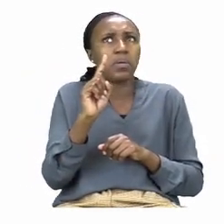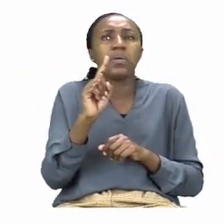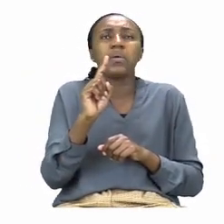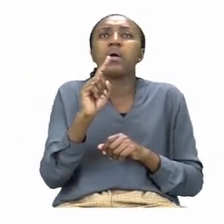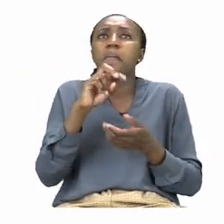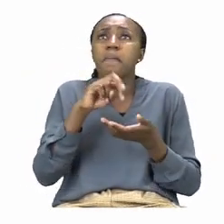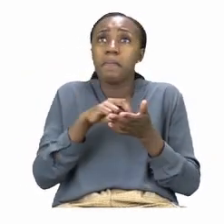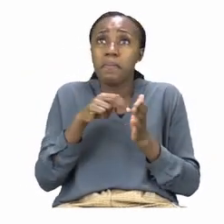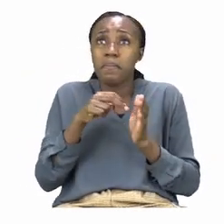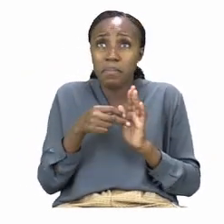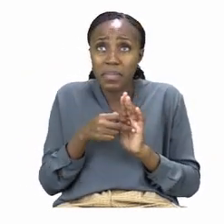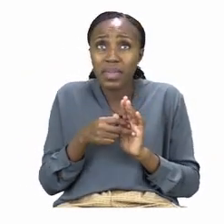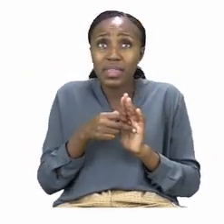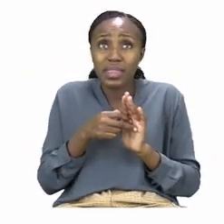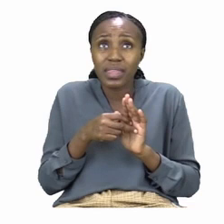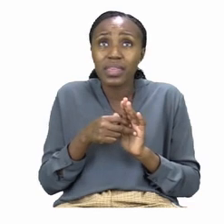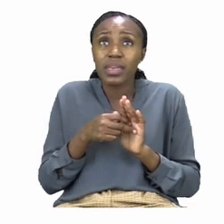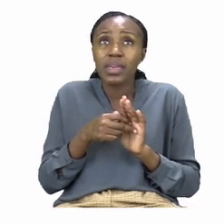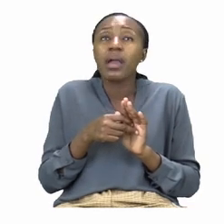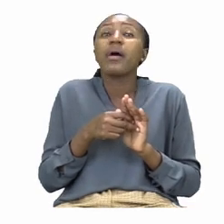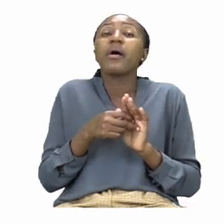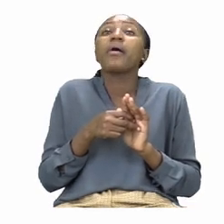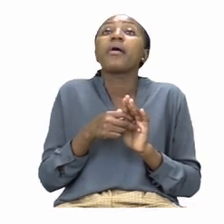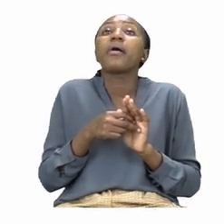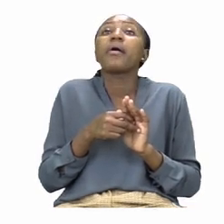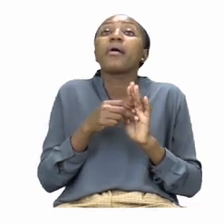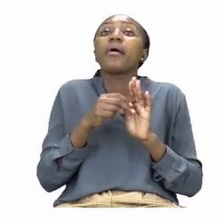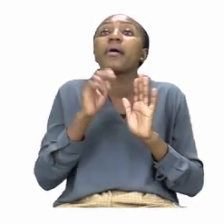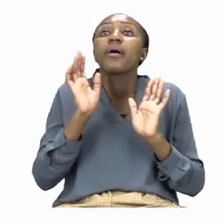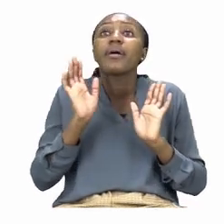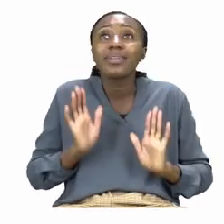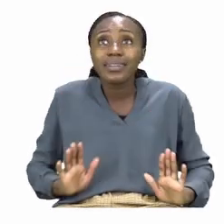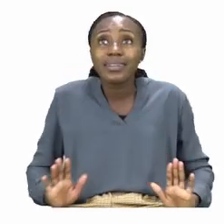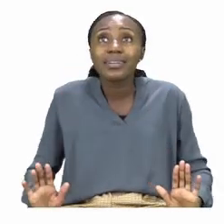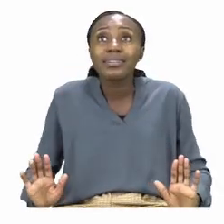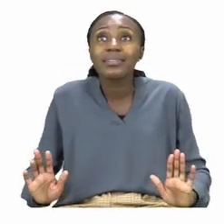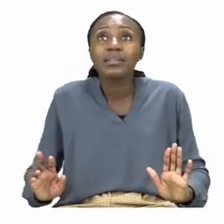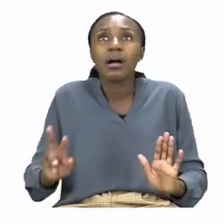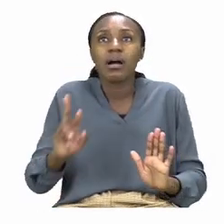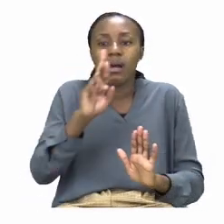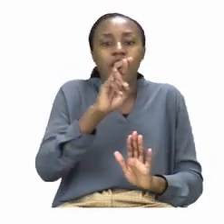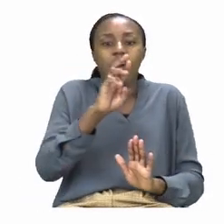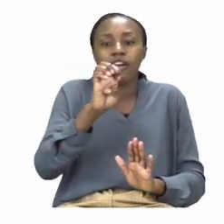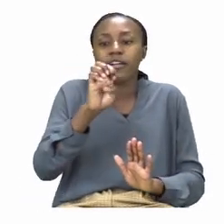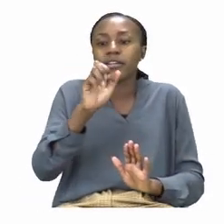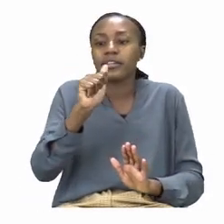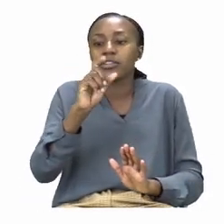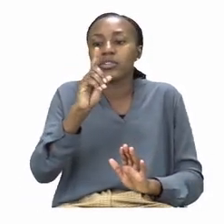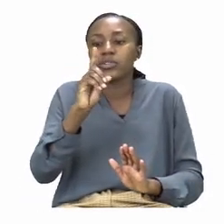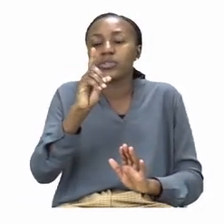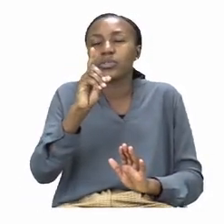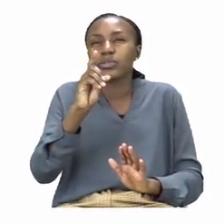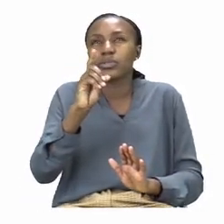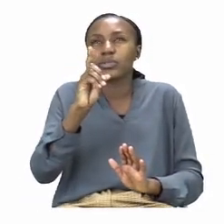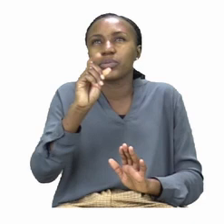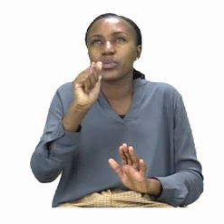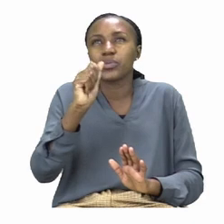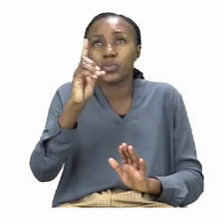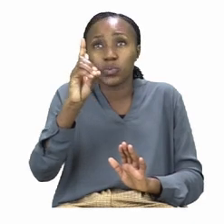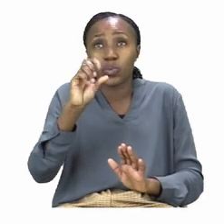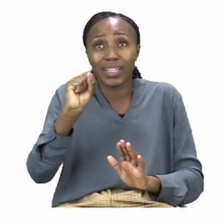read, a girl reads a book. Remember here, we are only talking